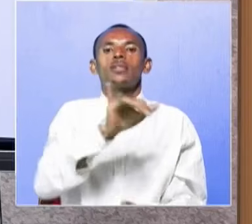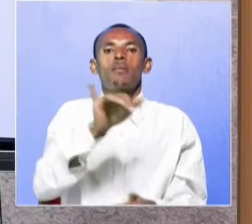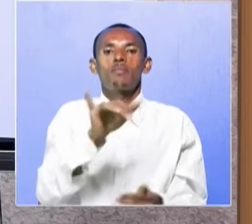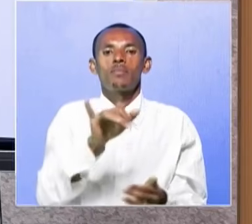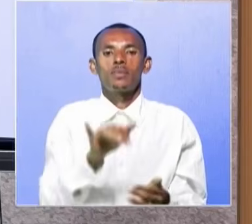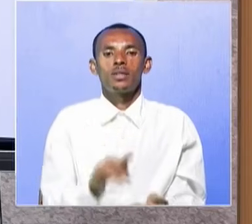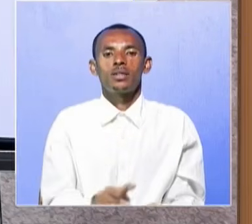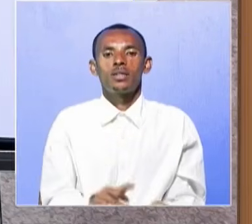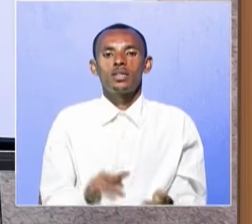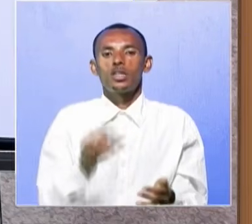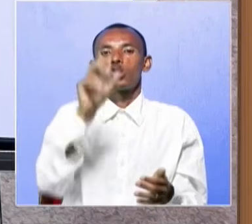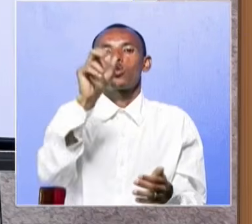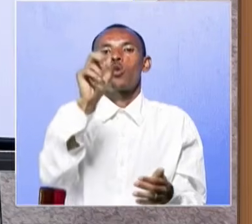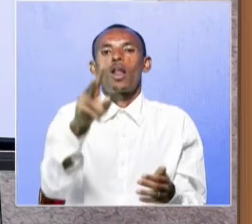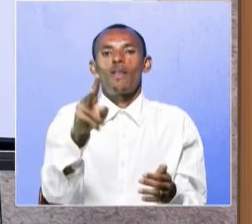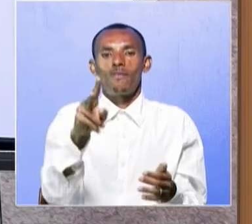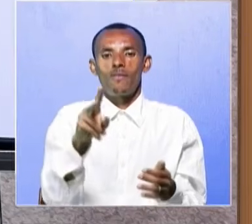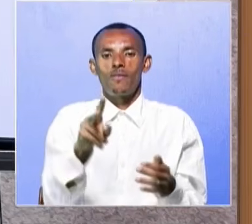means 12